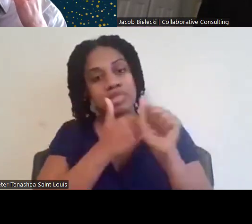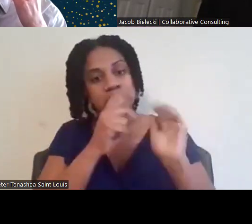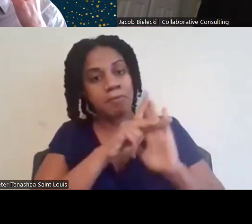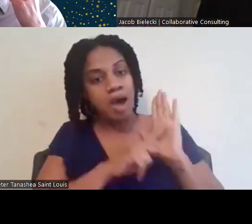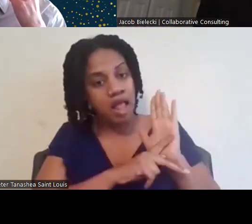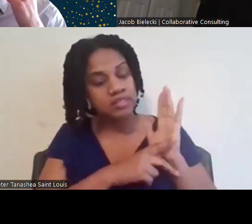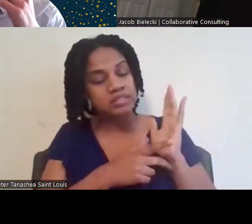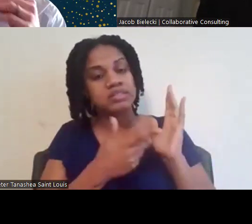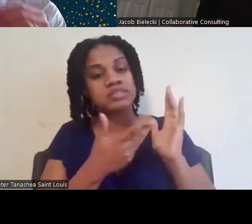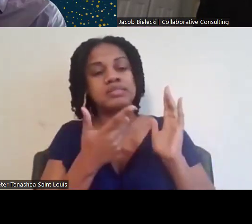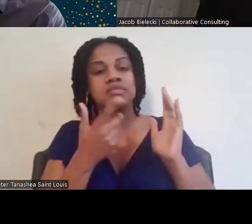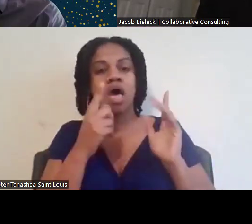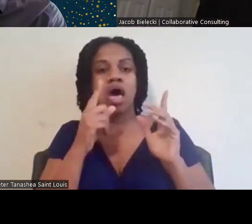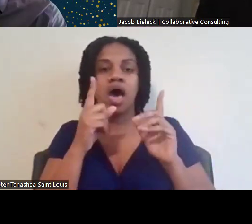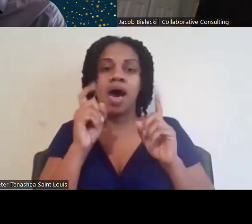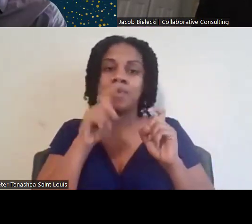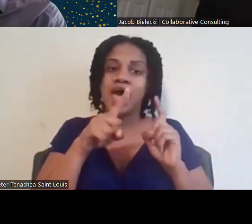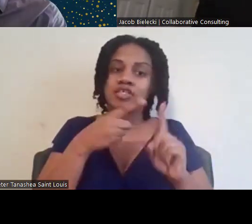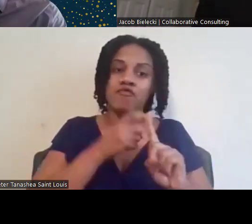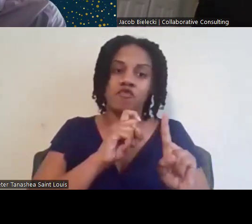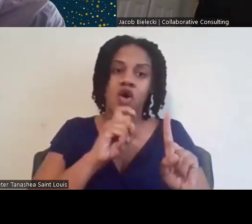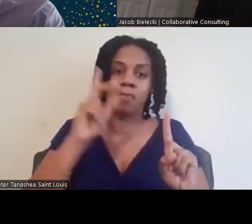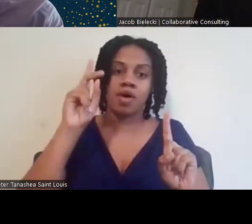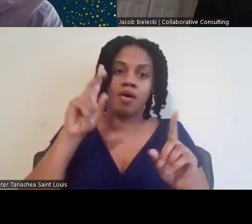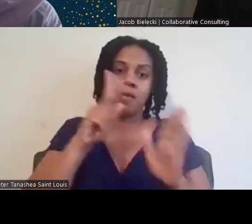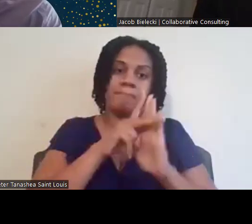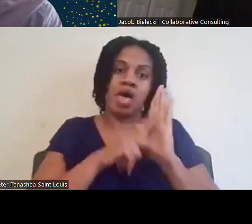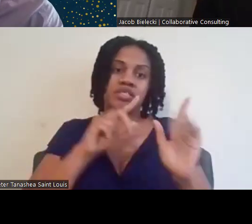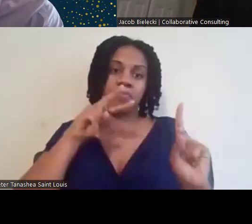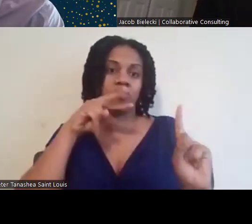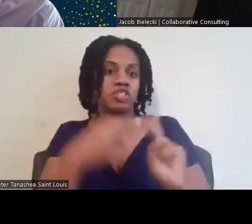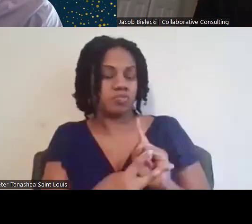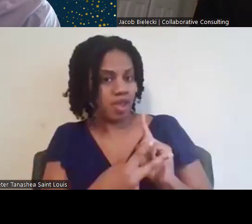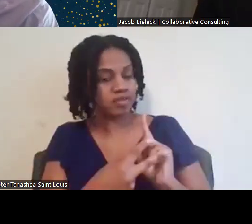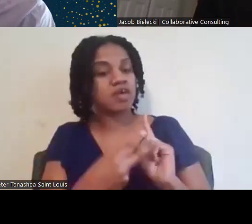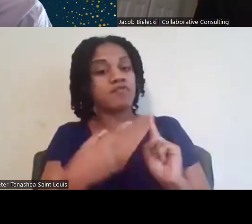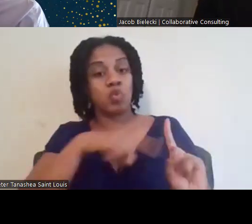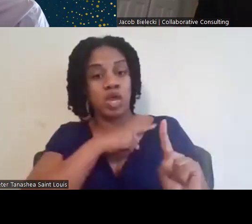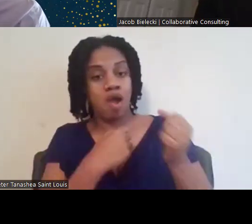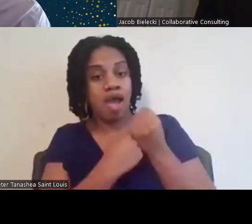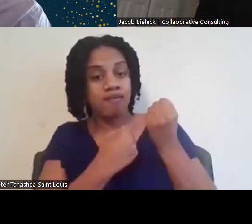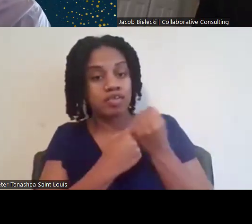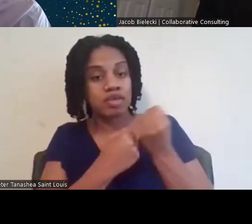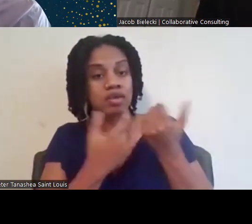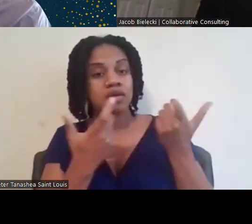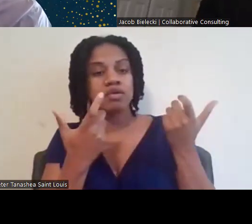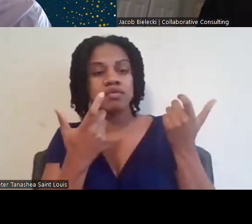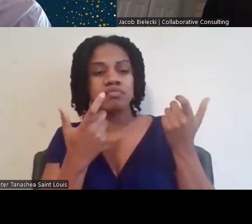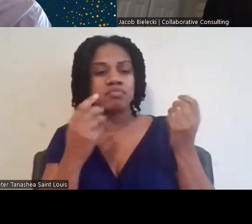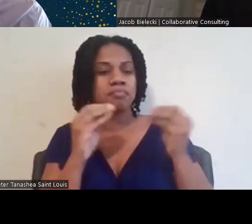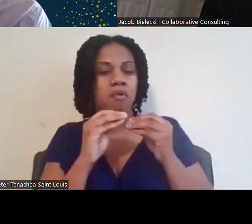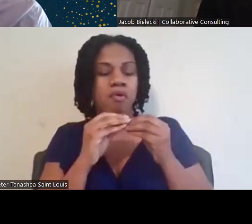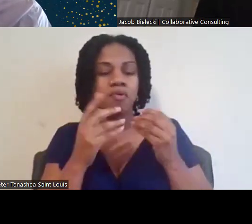policies? I'm asking from a policy perspective as all of us are here advocating, would there be more of